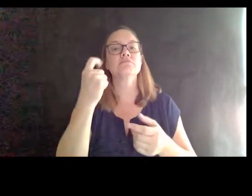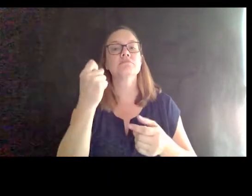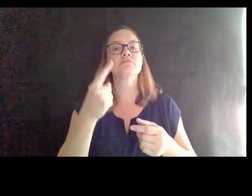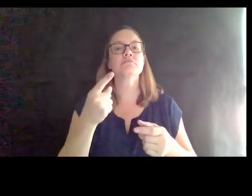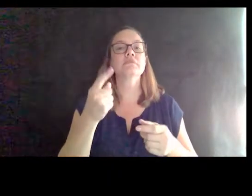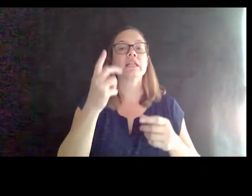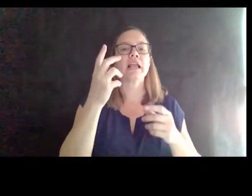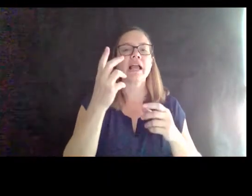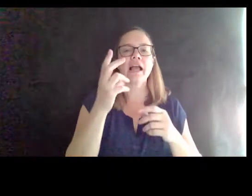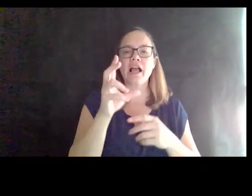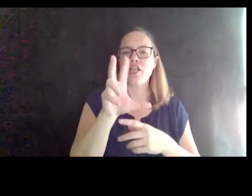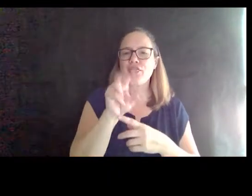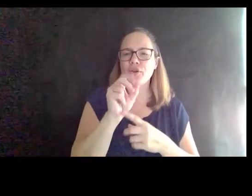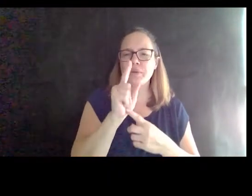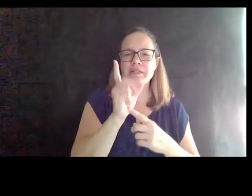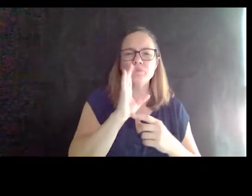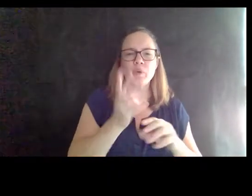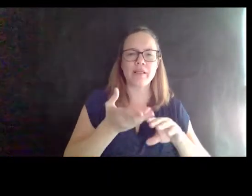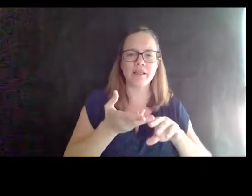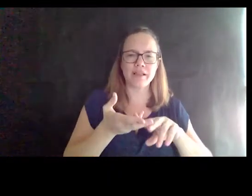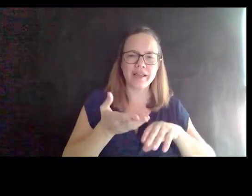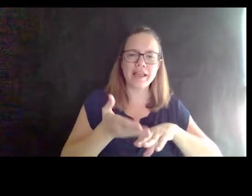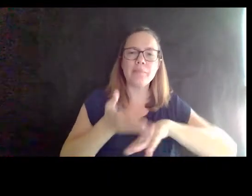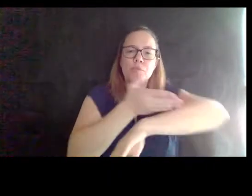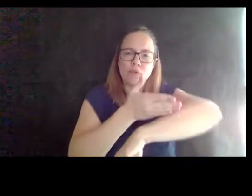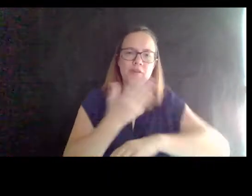improving that mood, alertness, and performance.